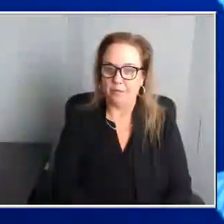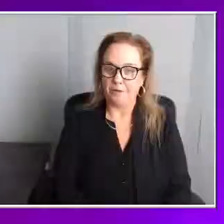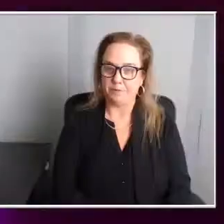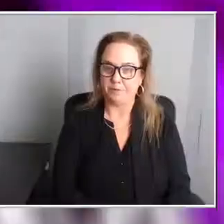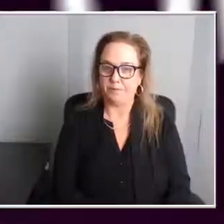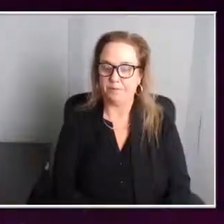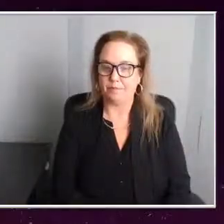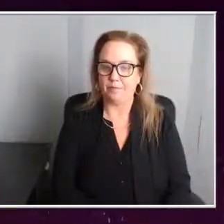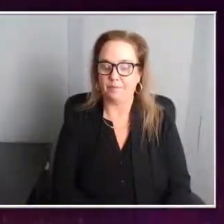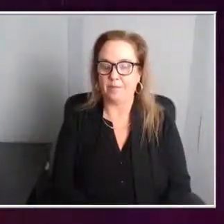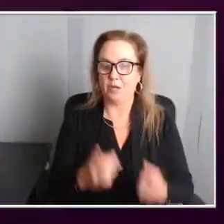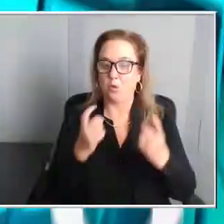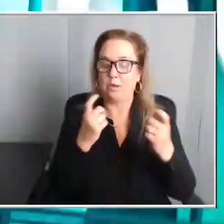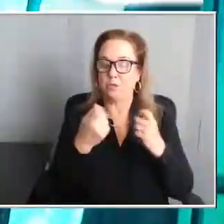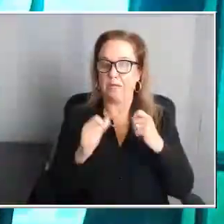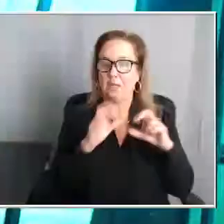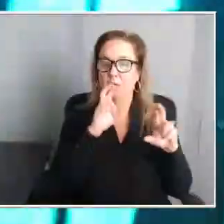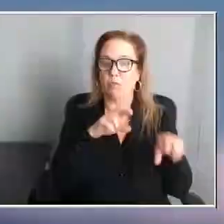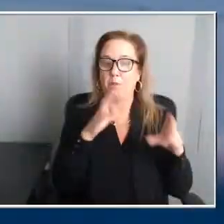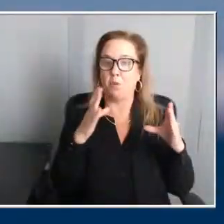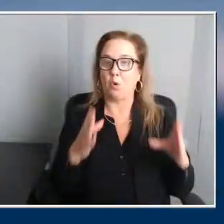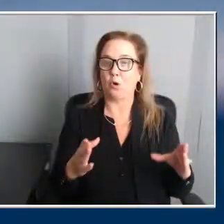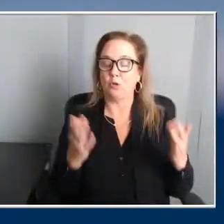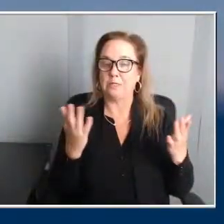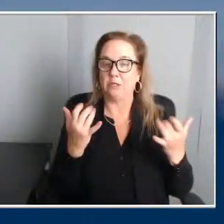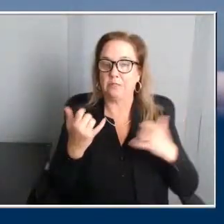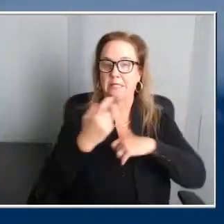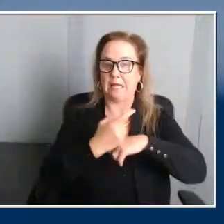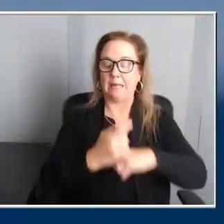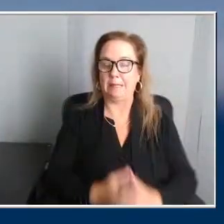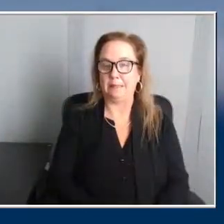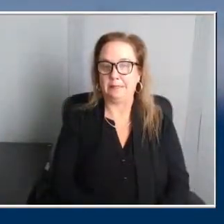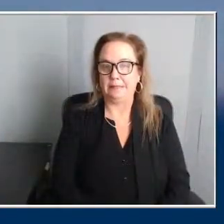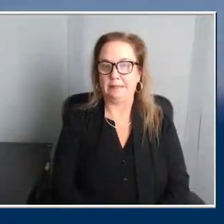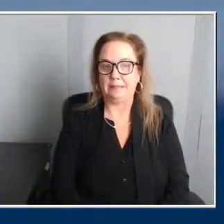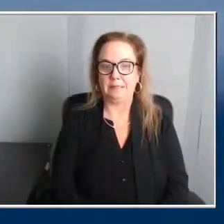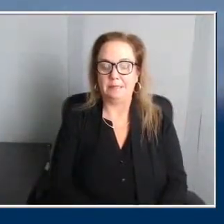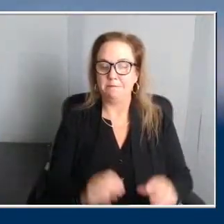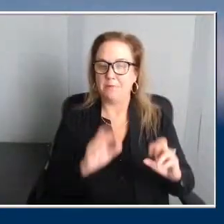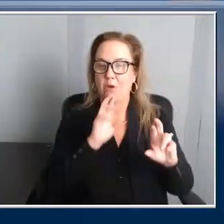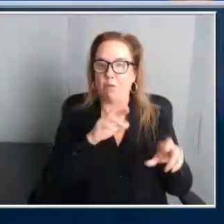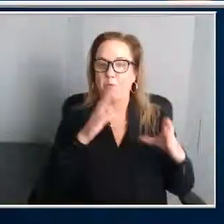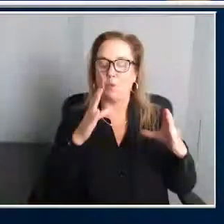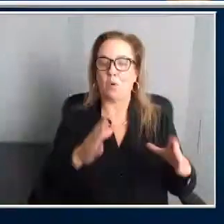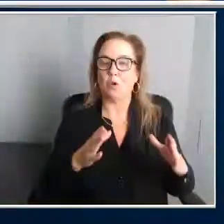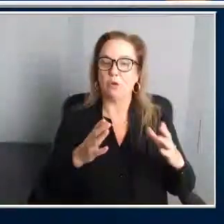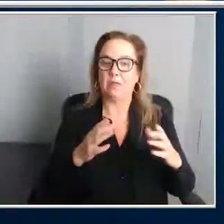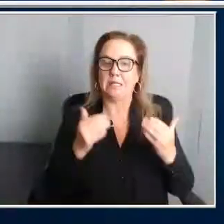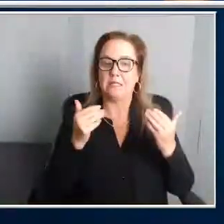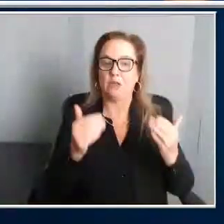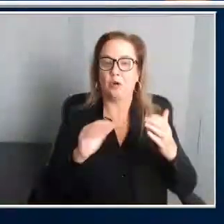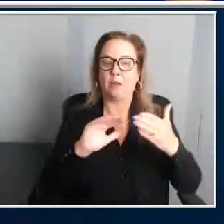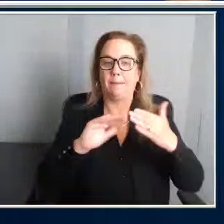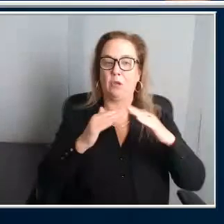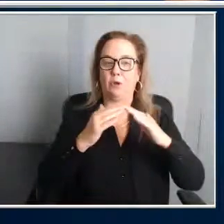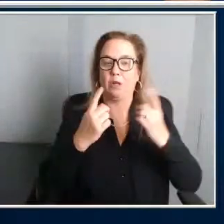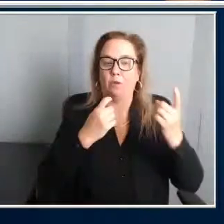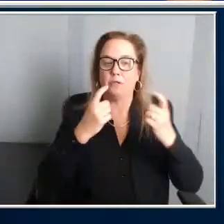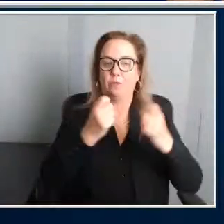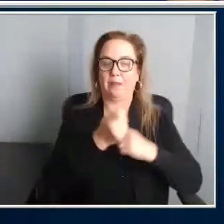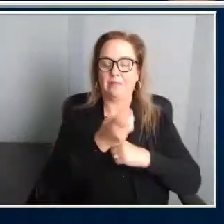to the questions. Do we have any reporters on the line today? No reporter questions, so let's get right to our community questions because we have